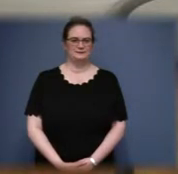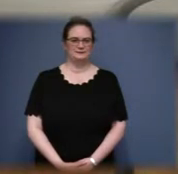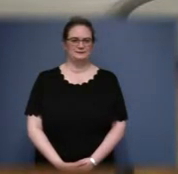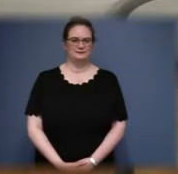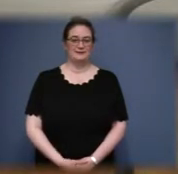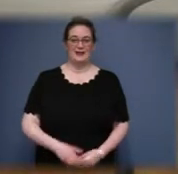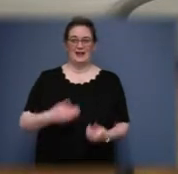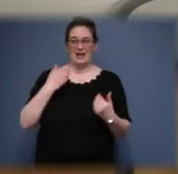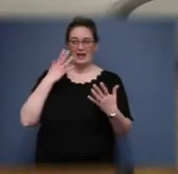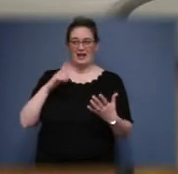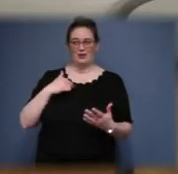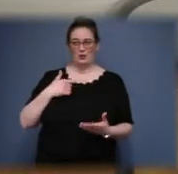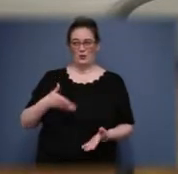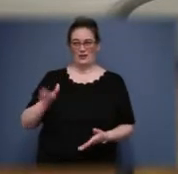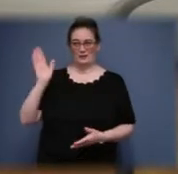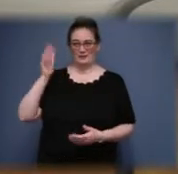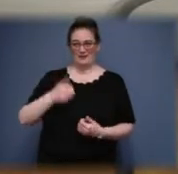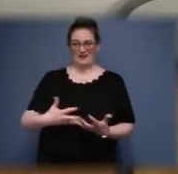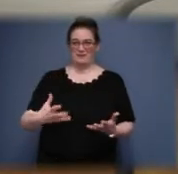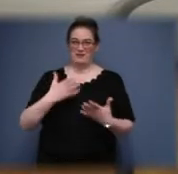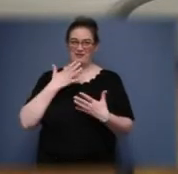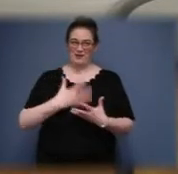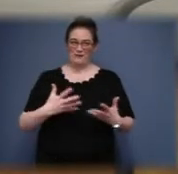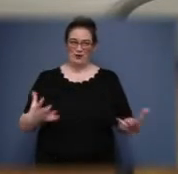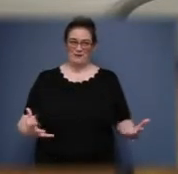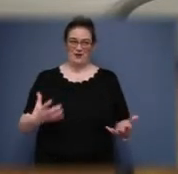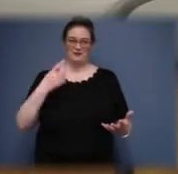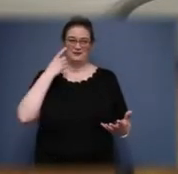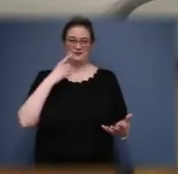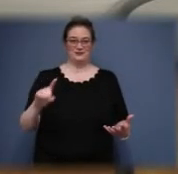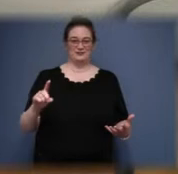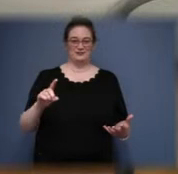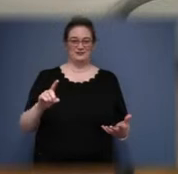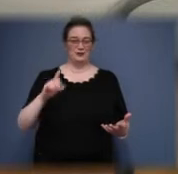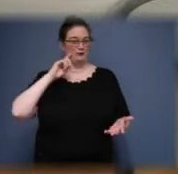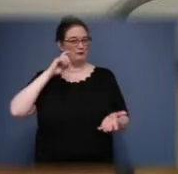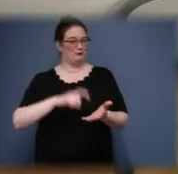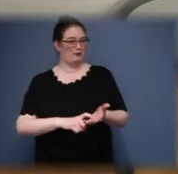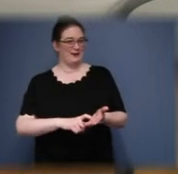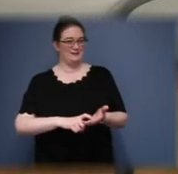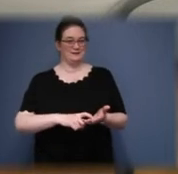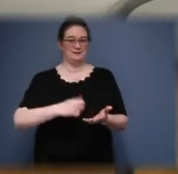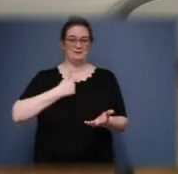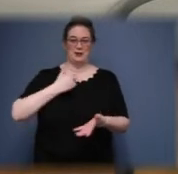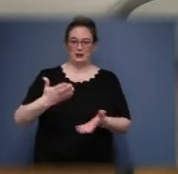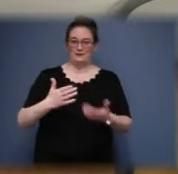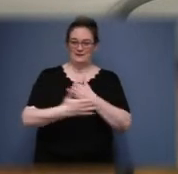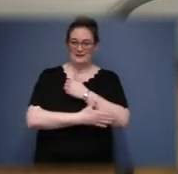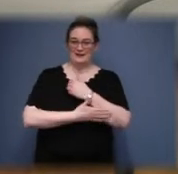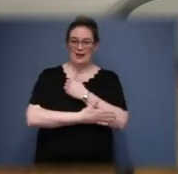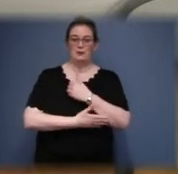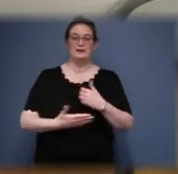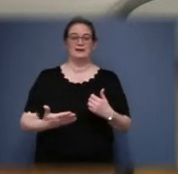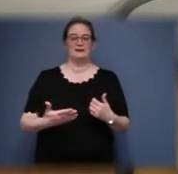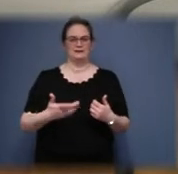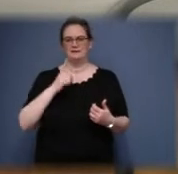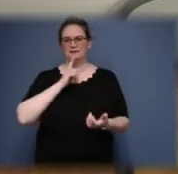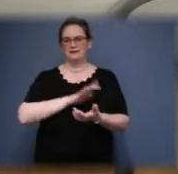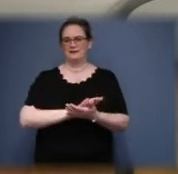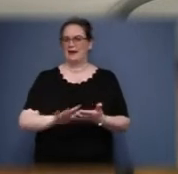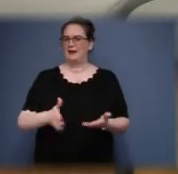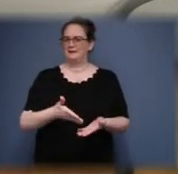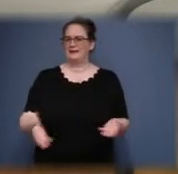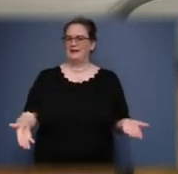I didn't know we could speak anything, but thank you very much for recognizing my service to the county. It's a nice thing